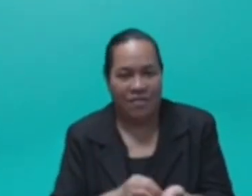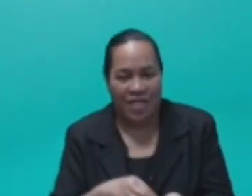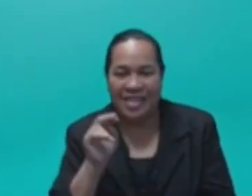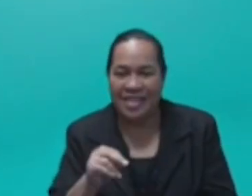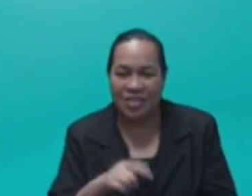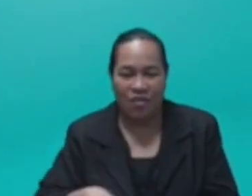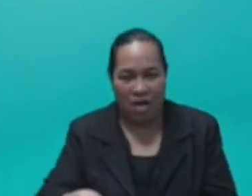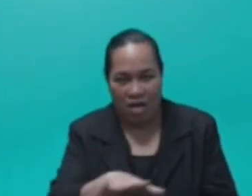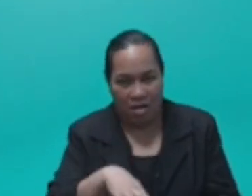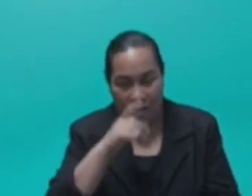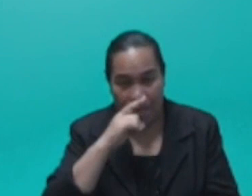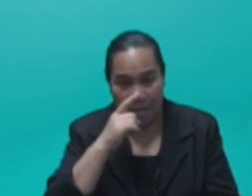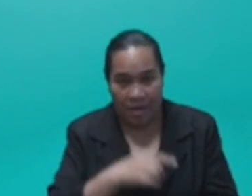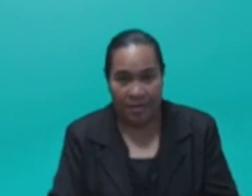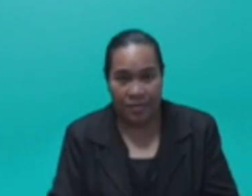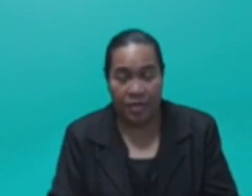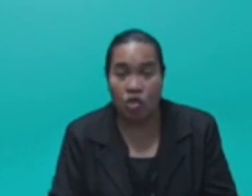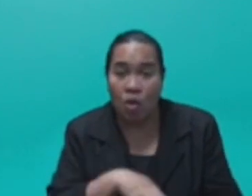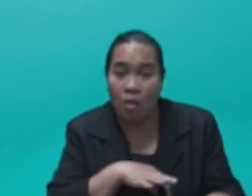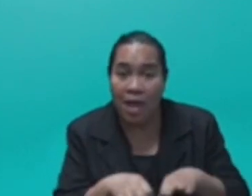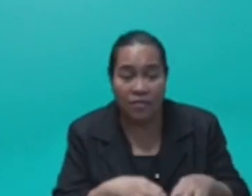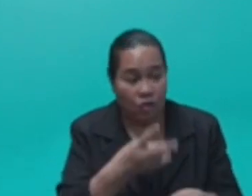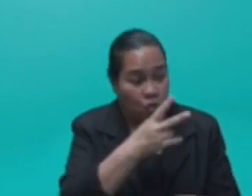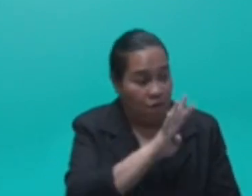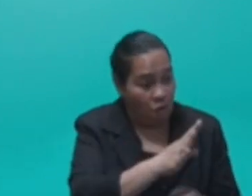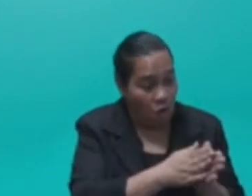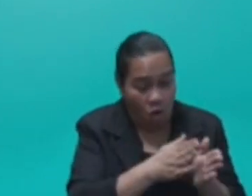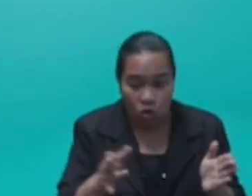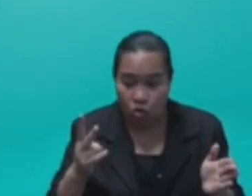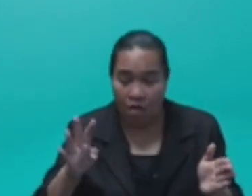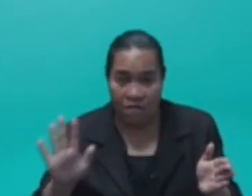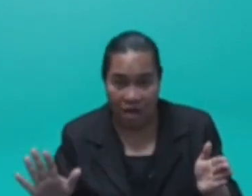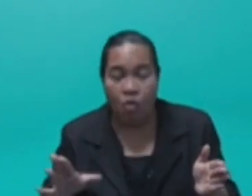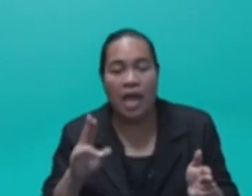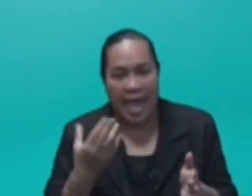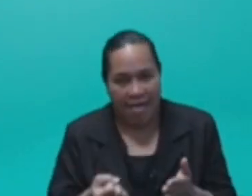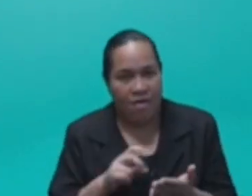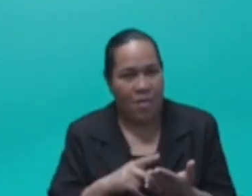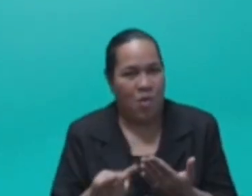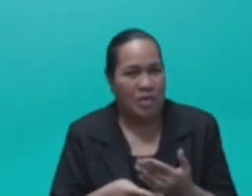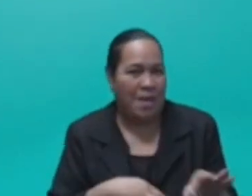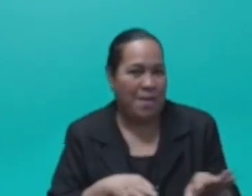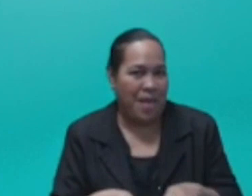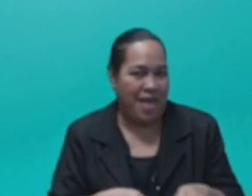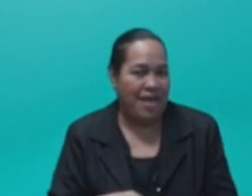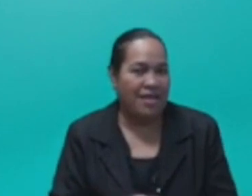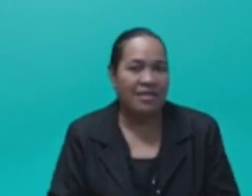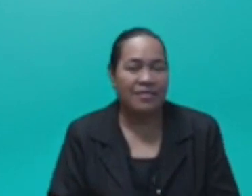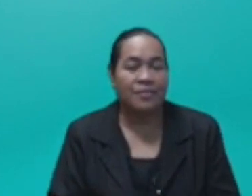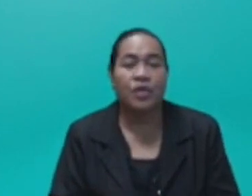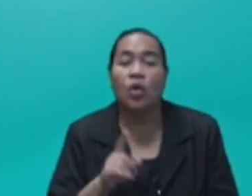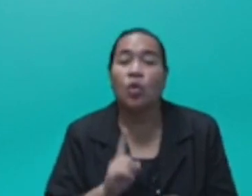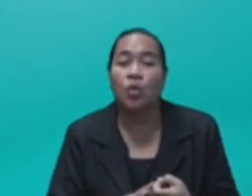citizens. In the pipeline for the 24-25 budget are several noteworthy projects. Firstly, we